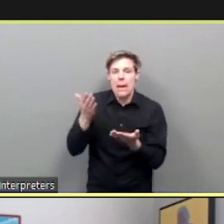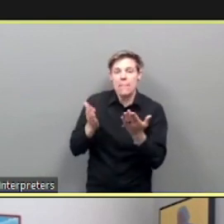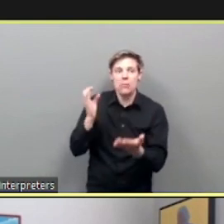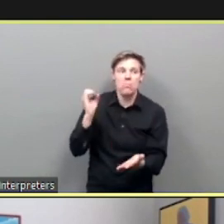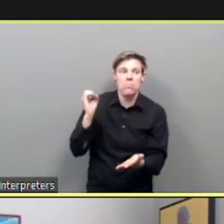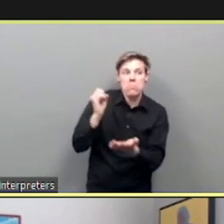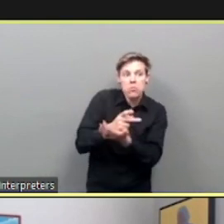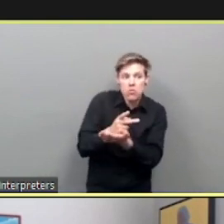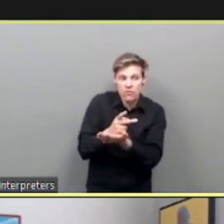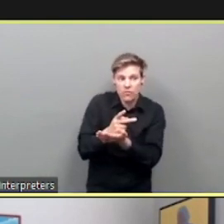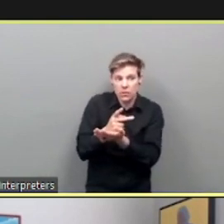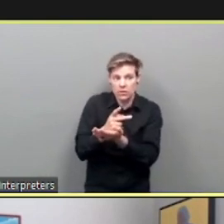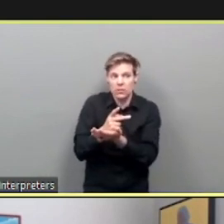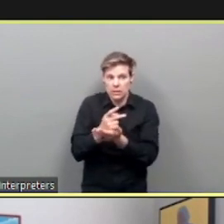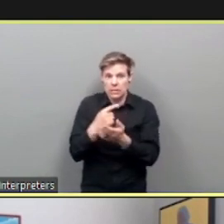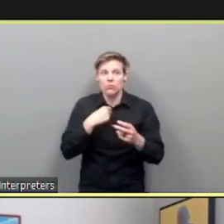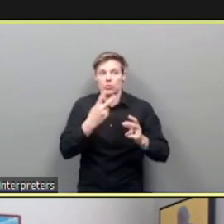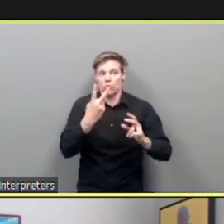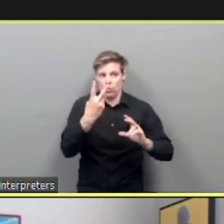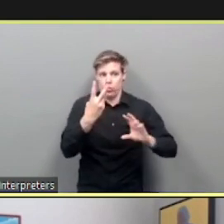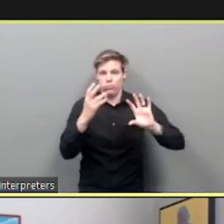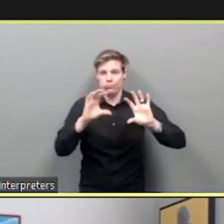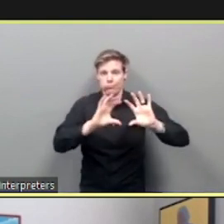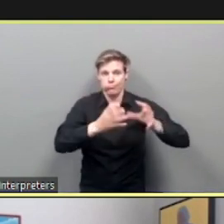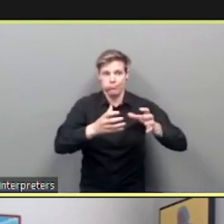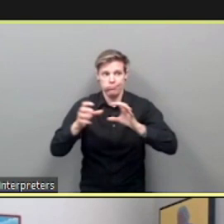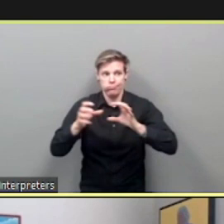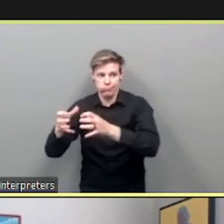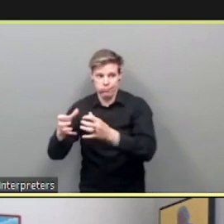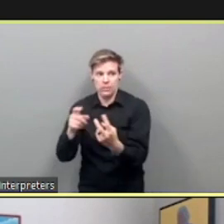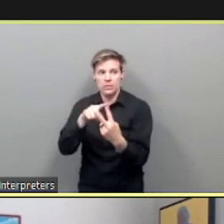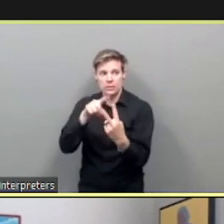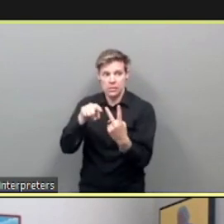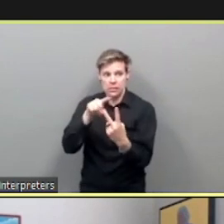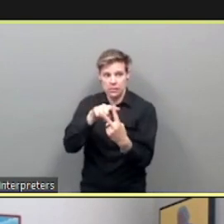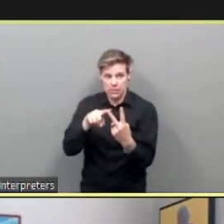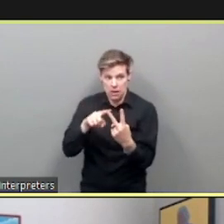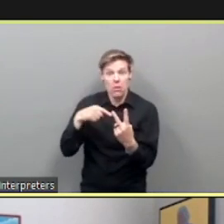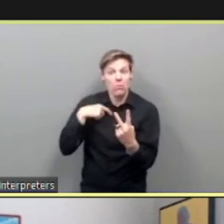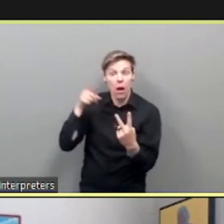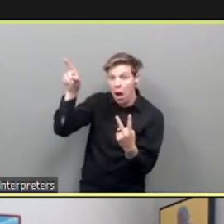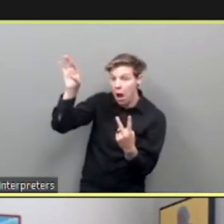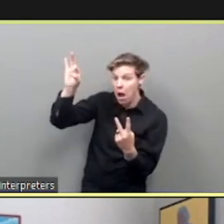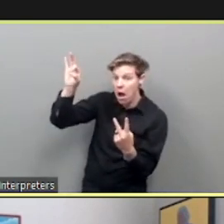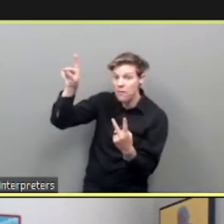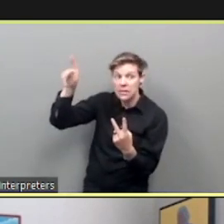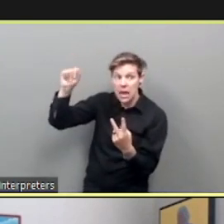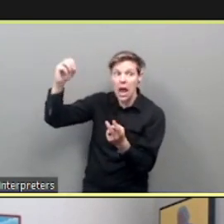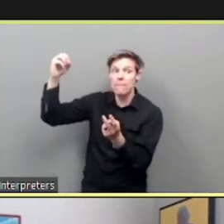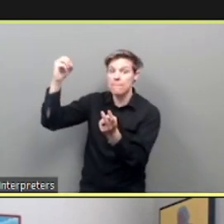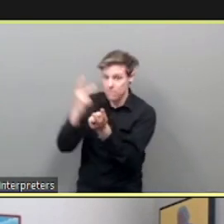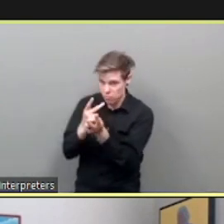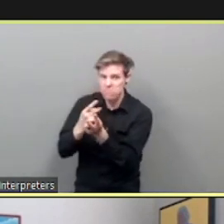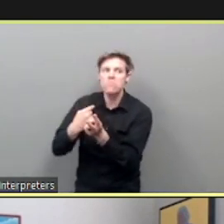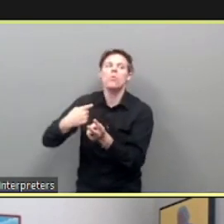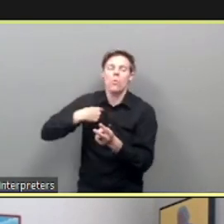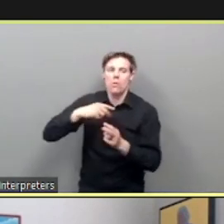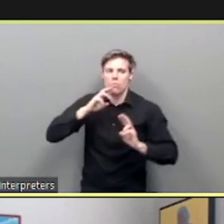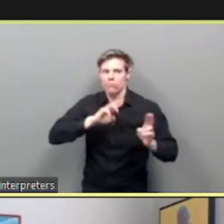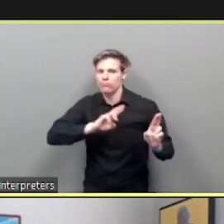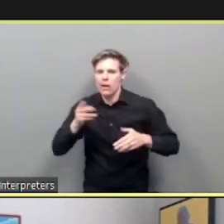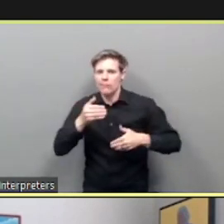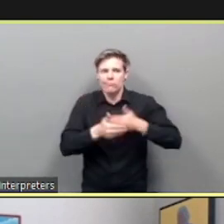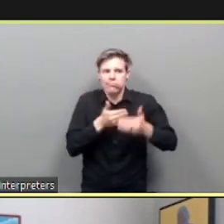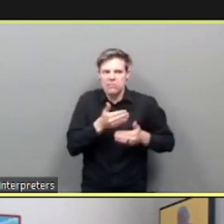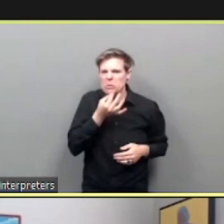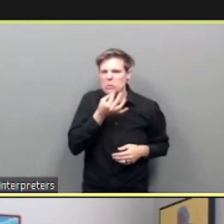populations. Once again, we receive that from the FDA and then we implement it. So in the coming months,